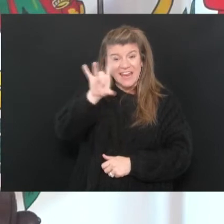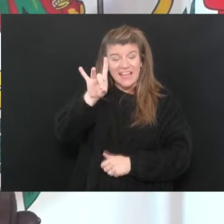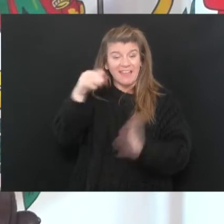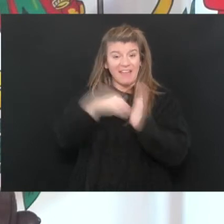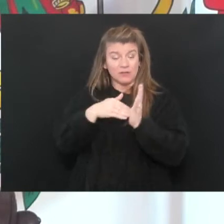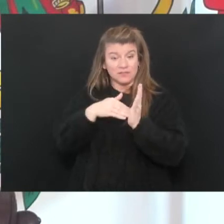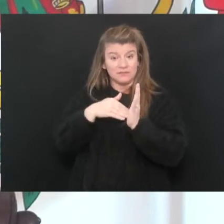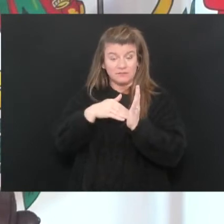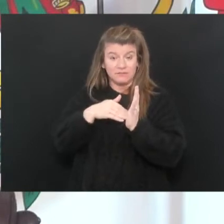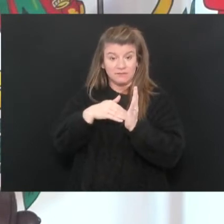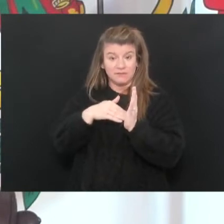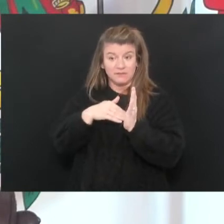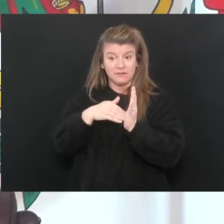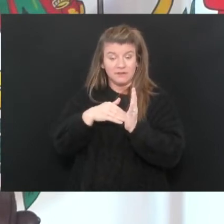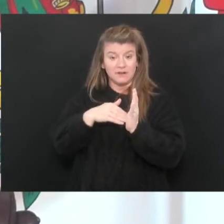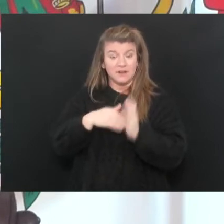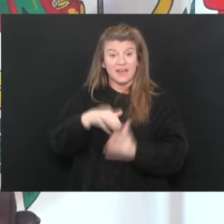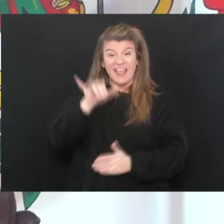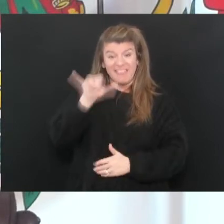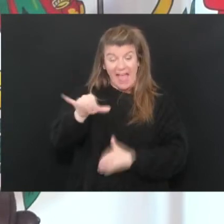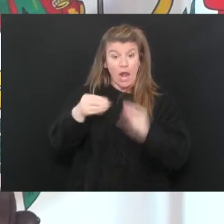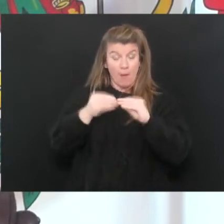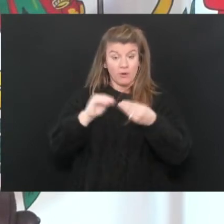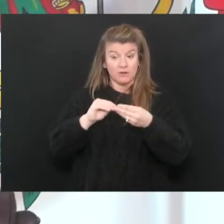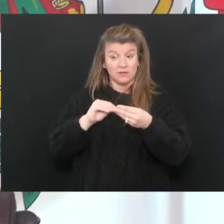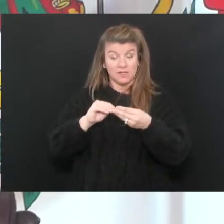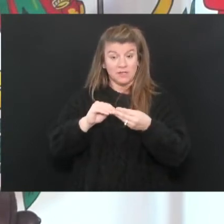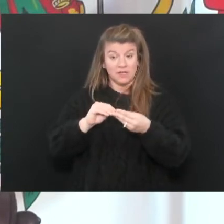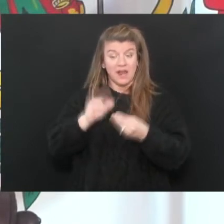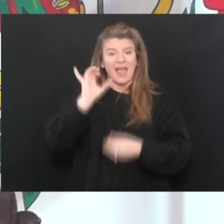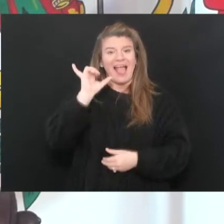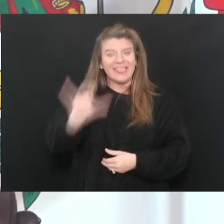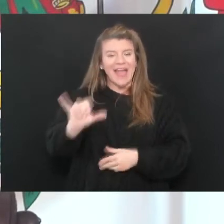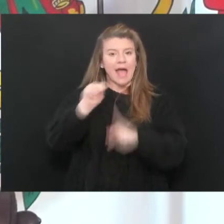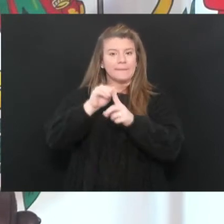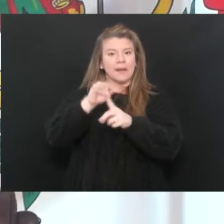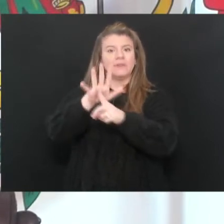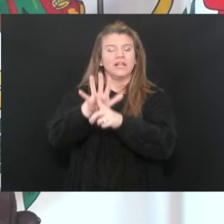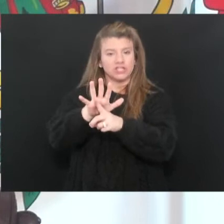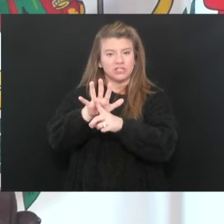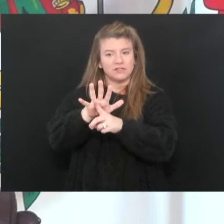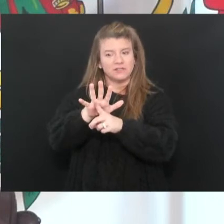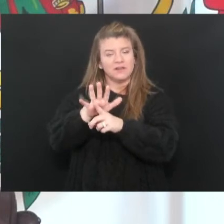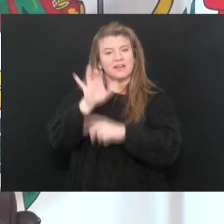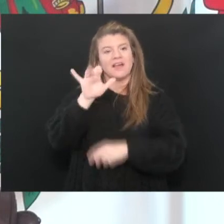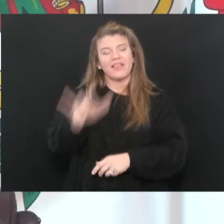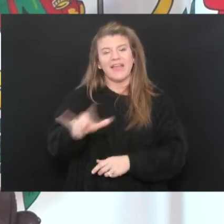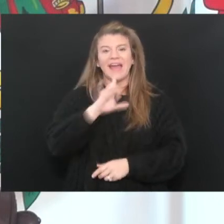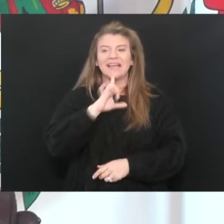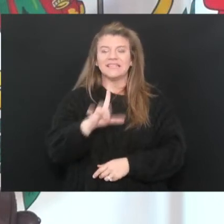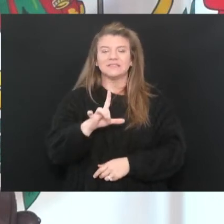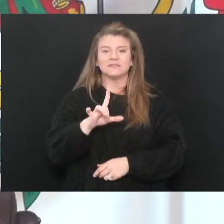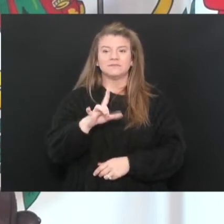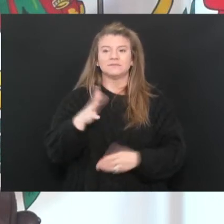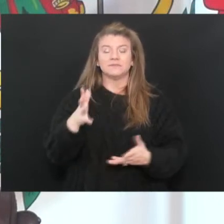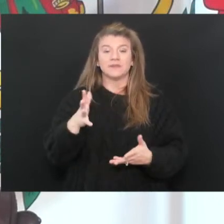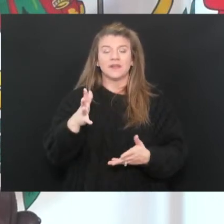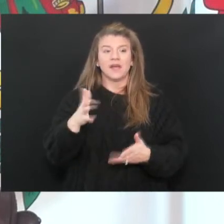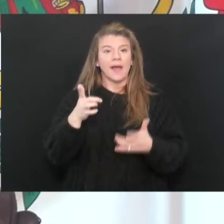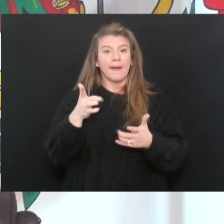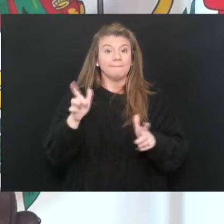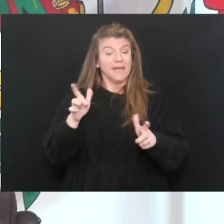588,000, and that absolutely is a population that is a